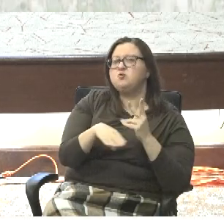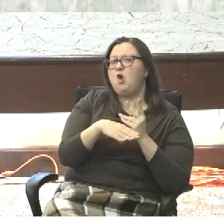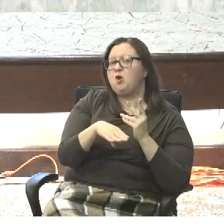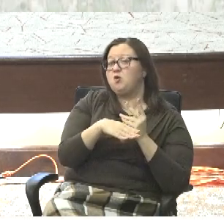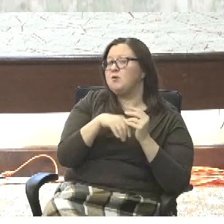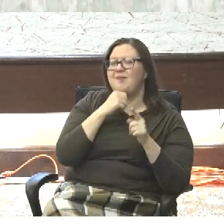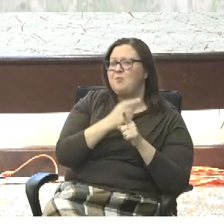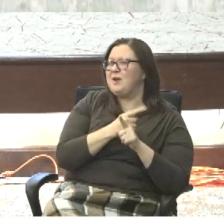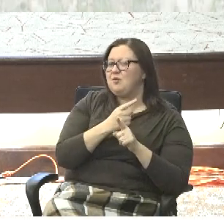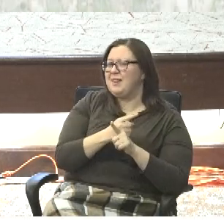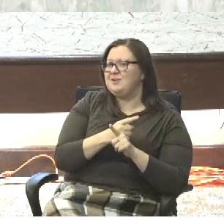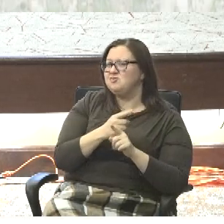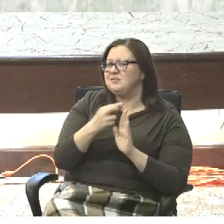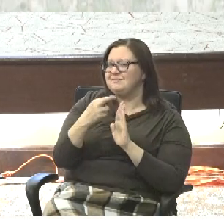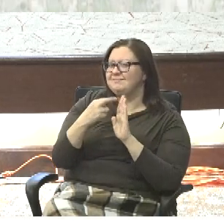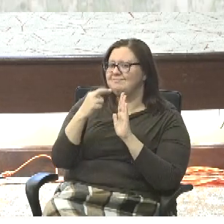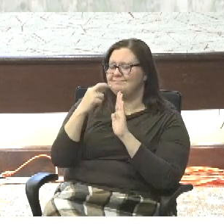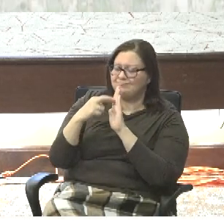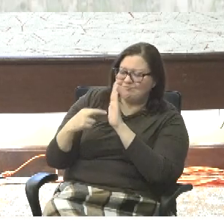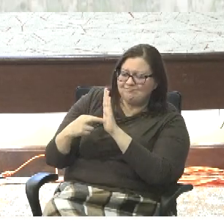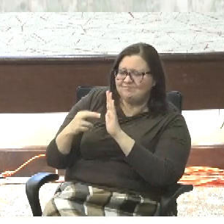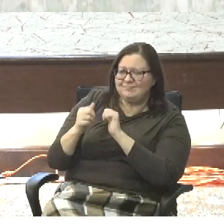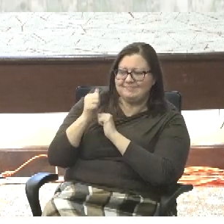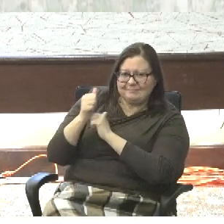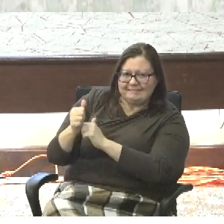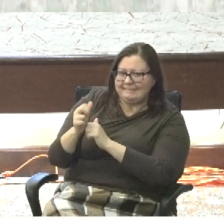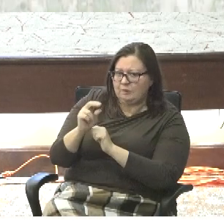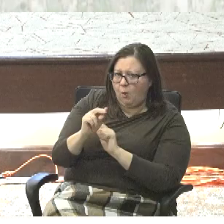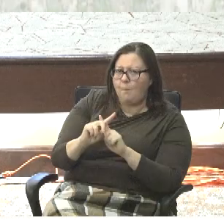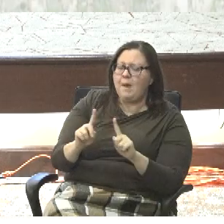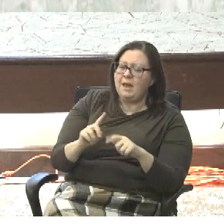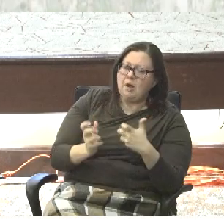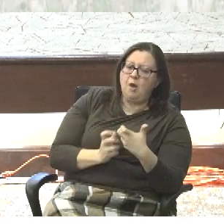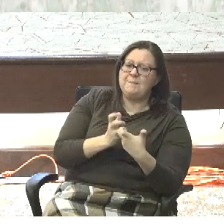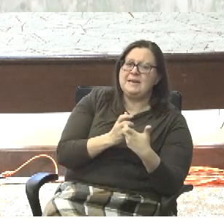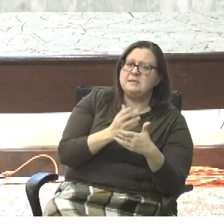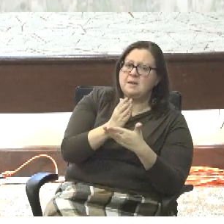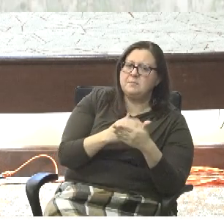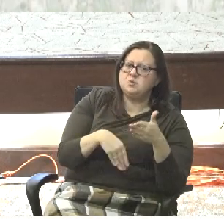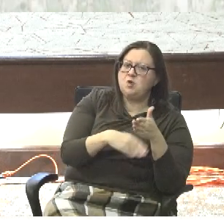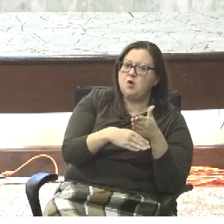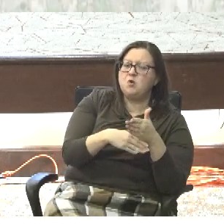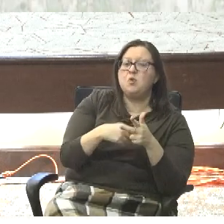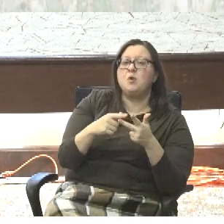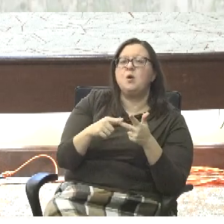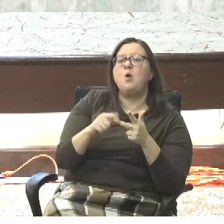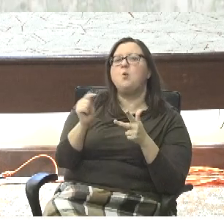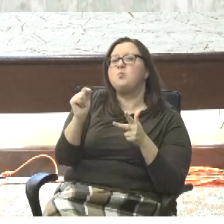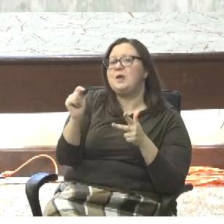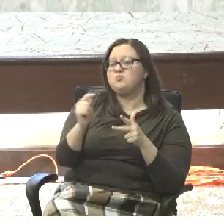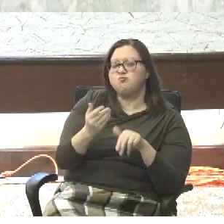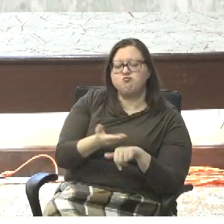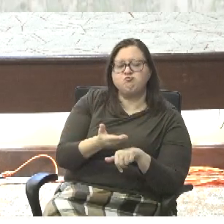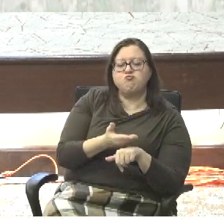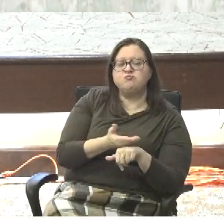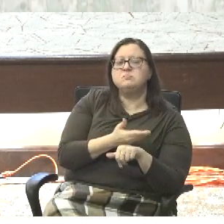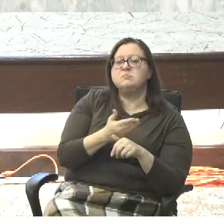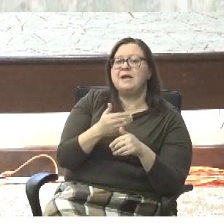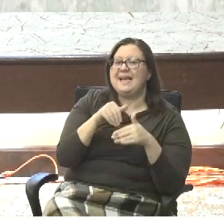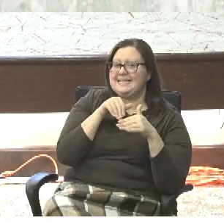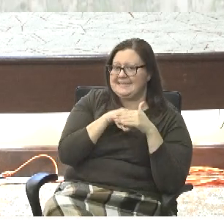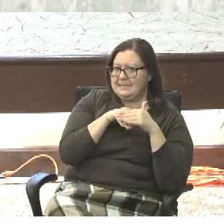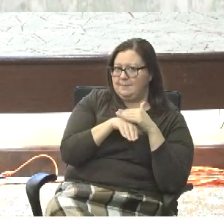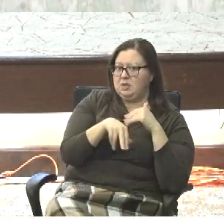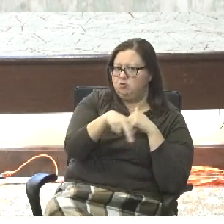regulation soccer field, but also be able to accommodate some of that. Also doing work to the restrooms and really the accessibility of